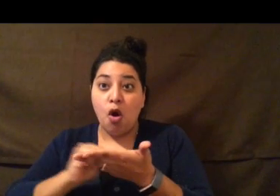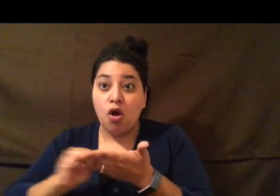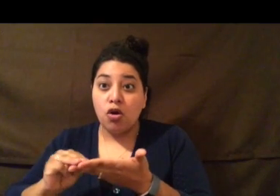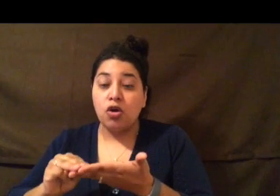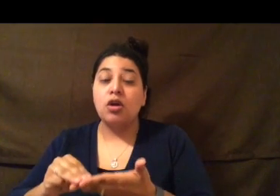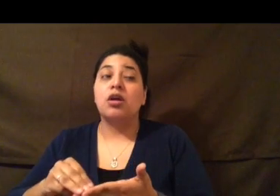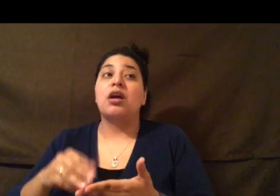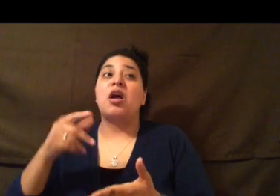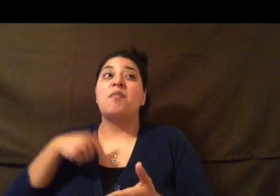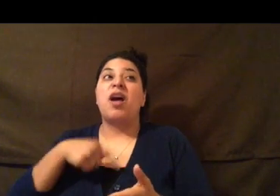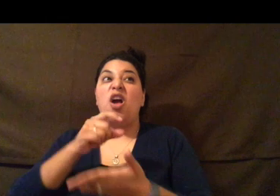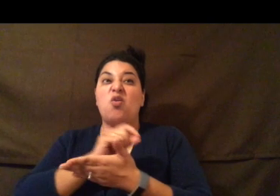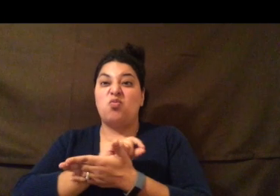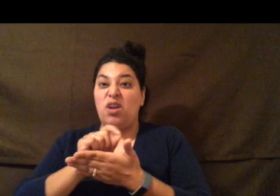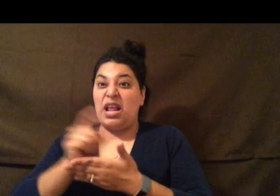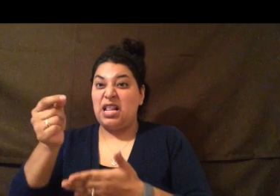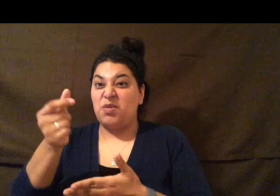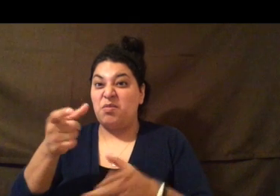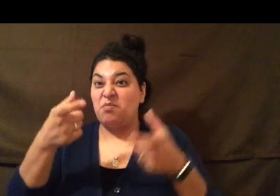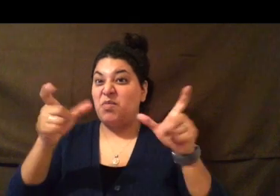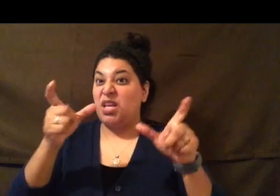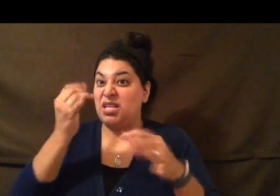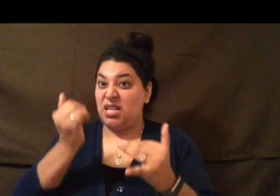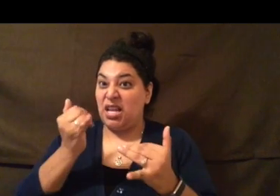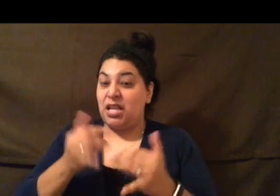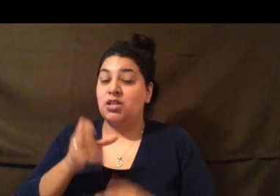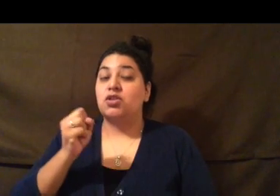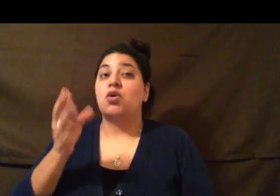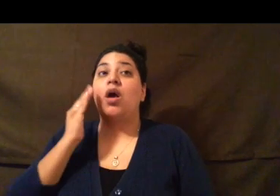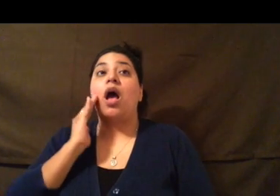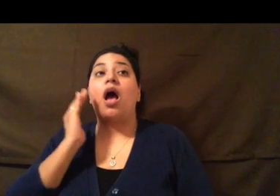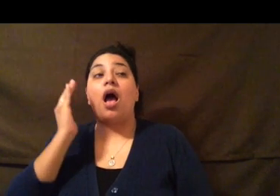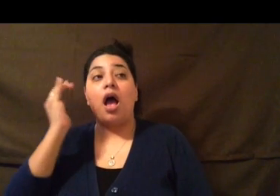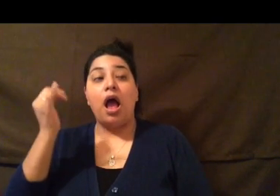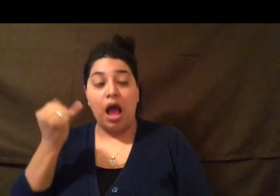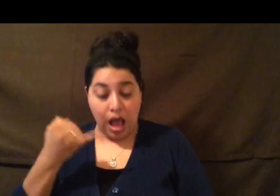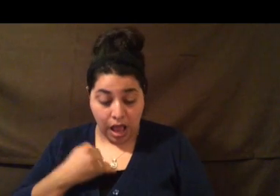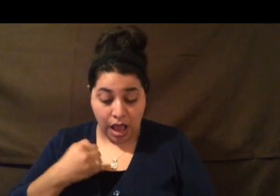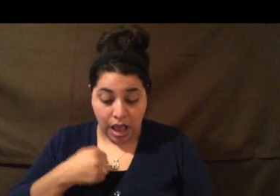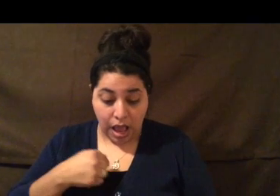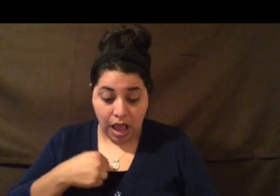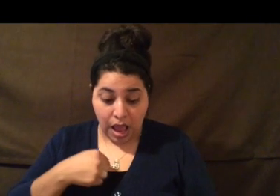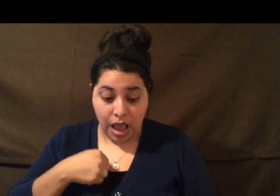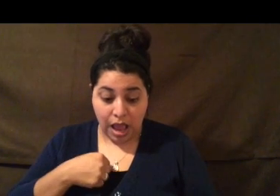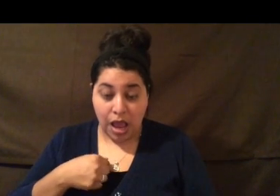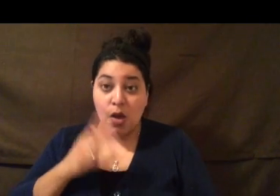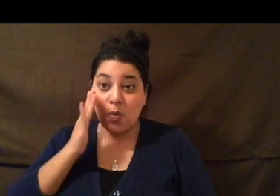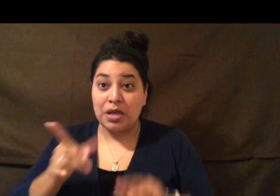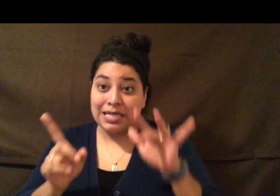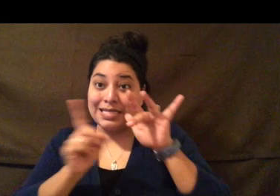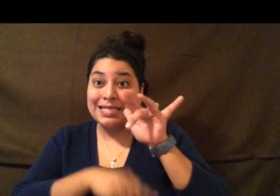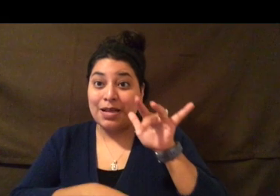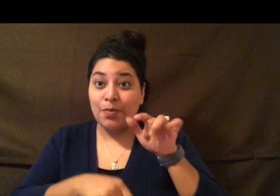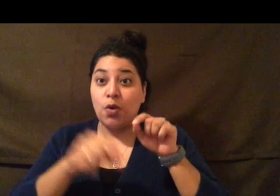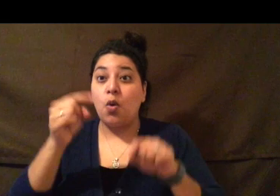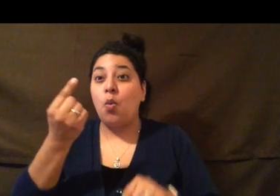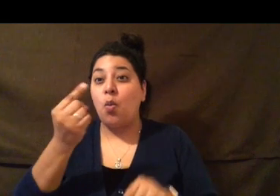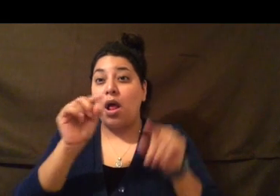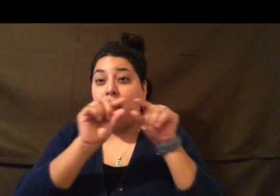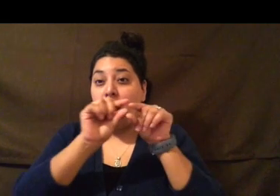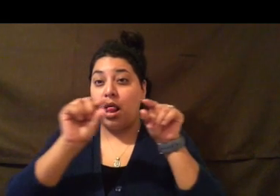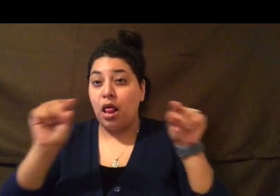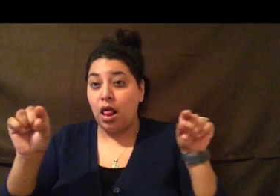it, so my writing is going to be kind of big today. Okay, so I am going to skip